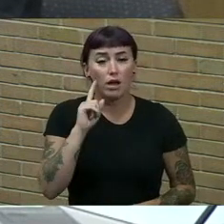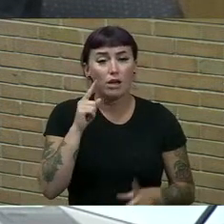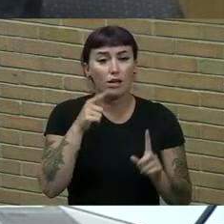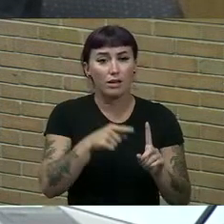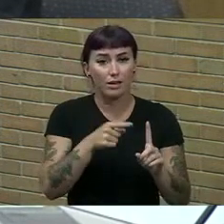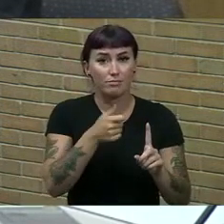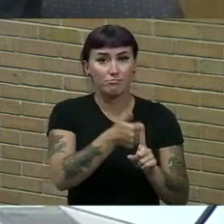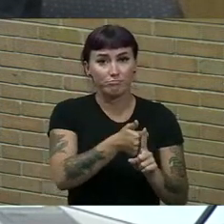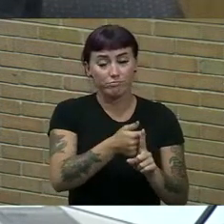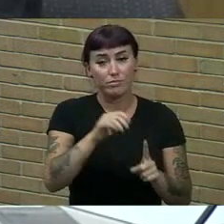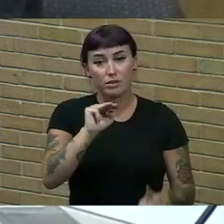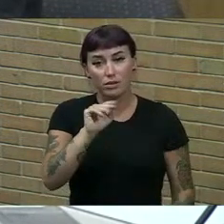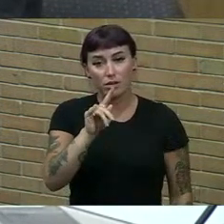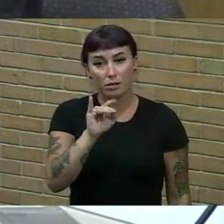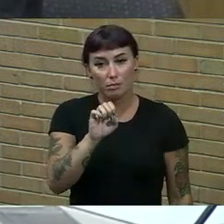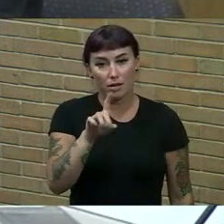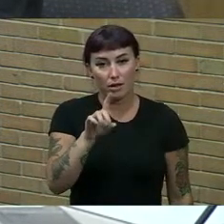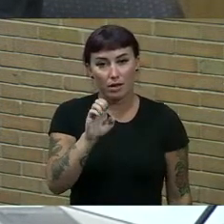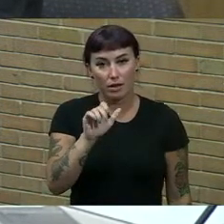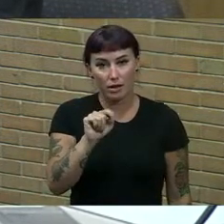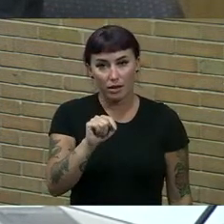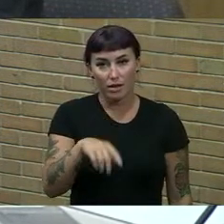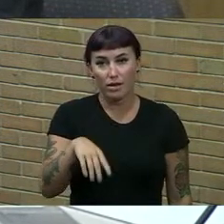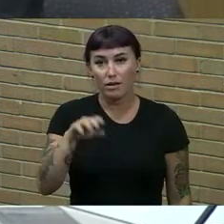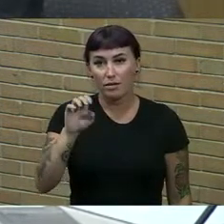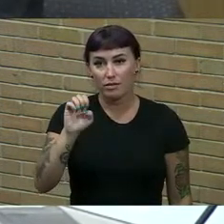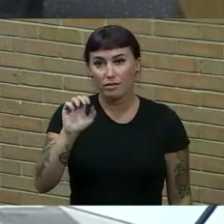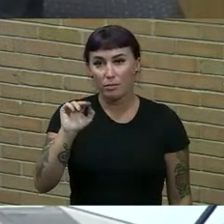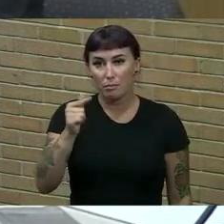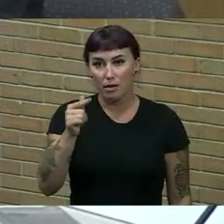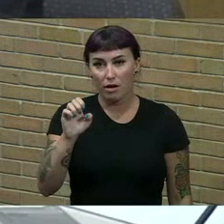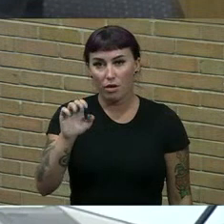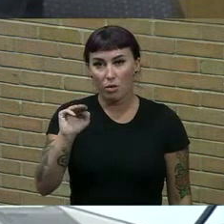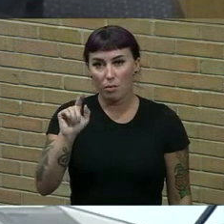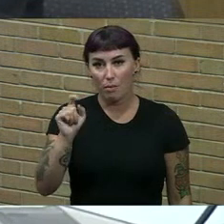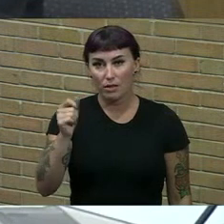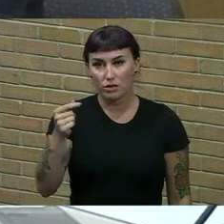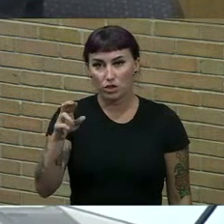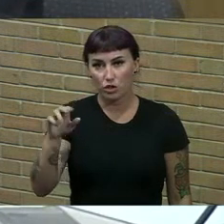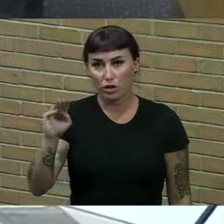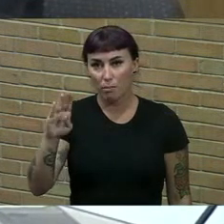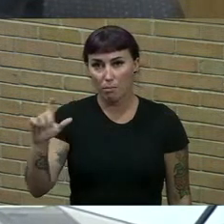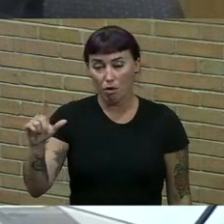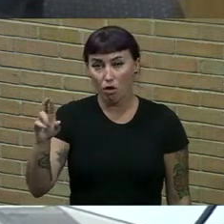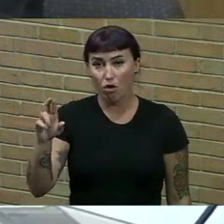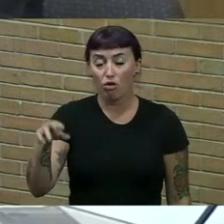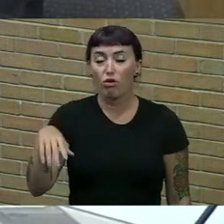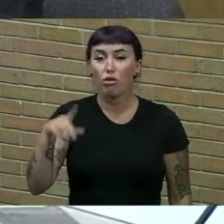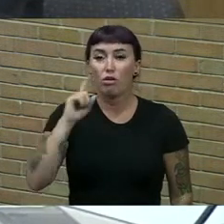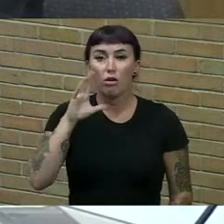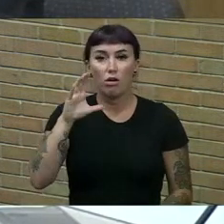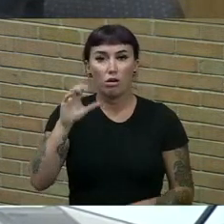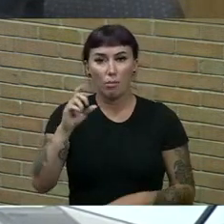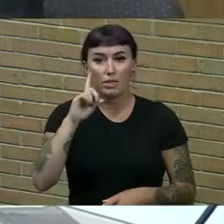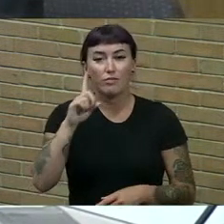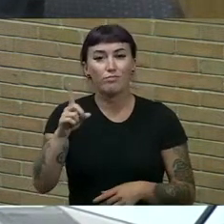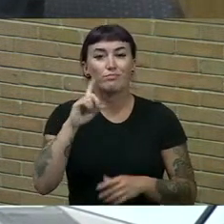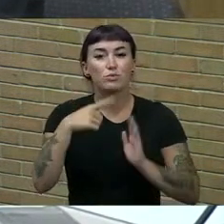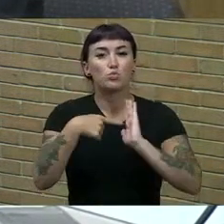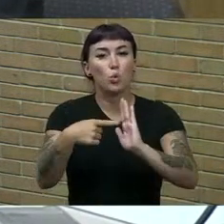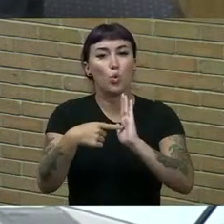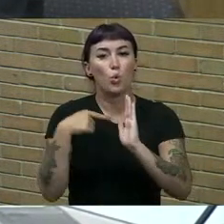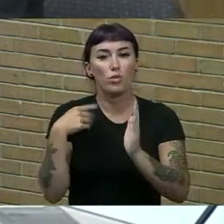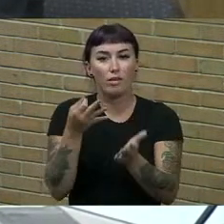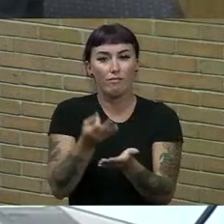him and Mike DeBatz from the Mengel, Metzger, and Barr Company to present the 2022 financial statements to the